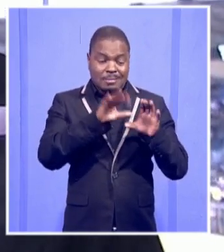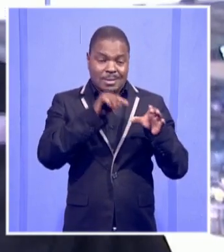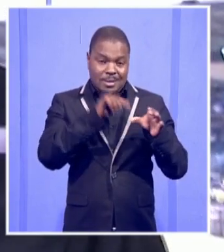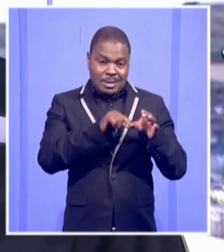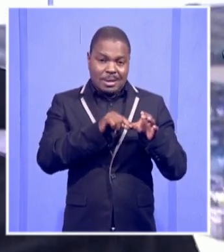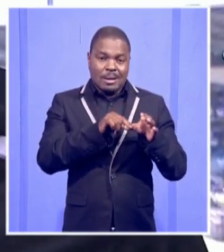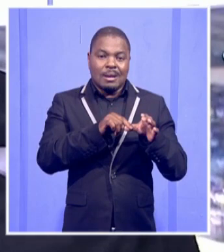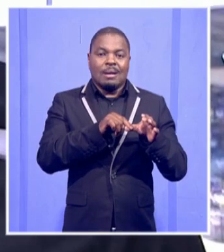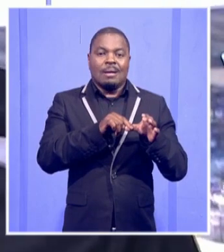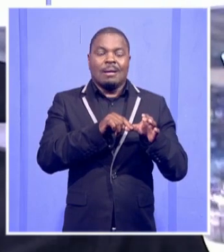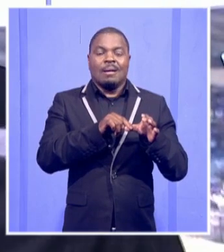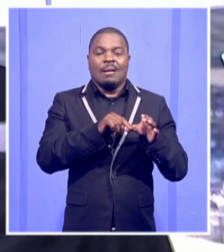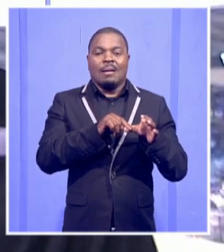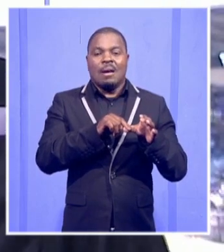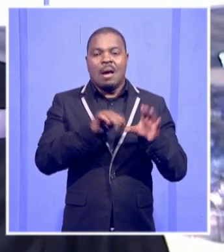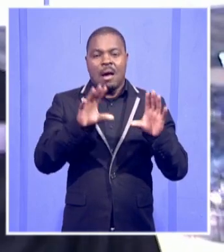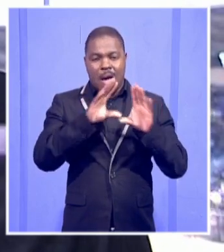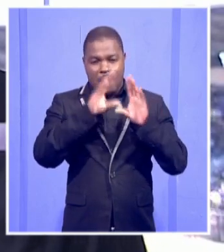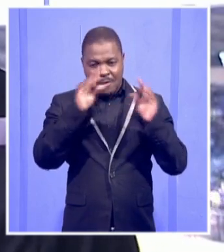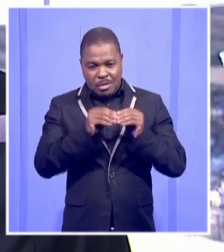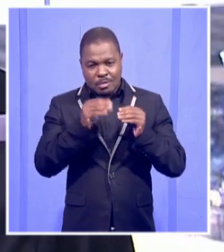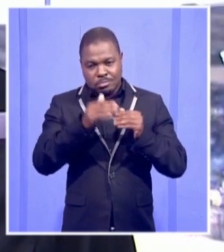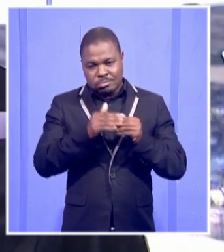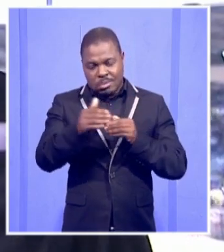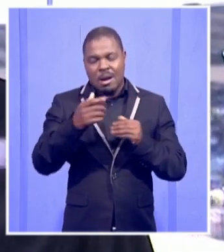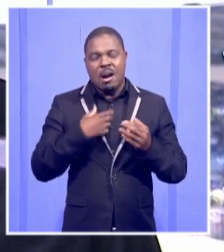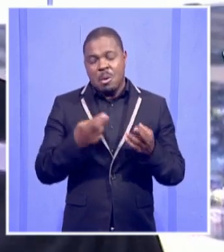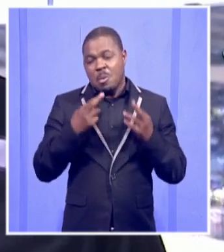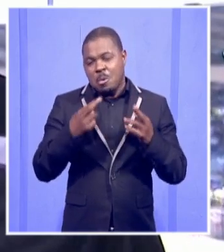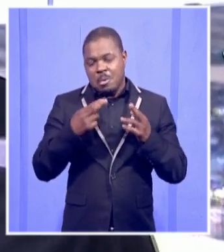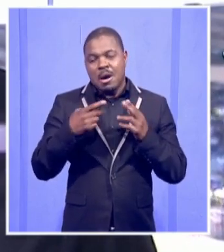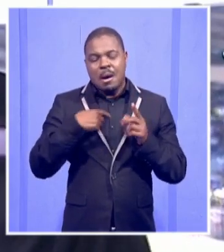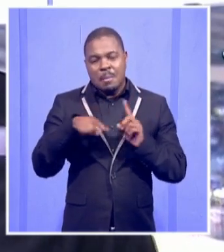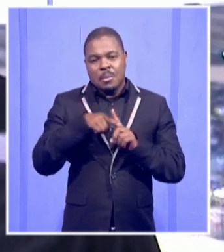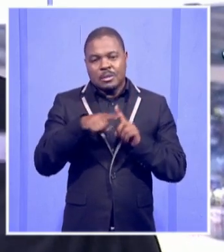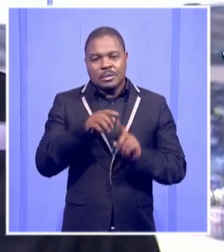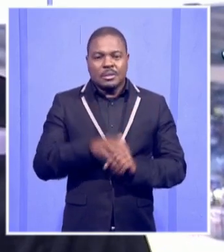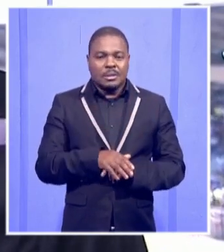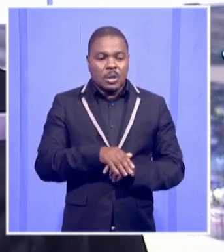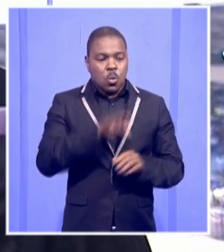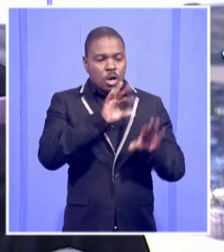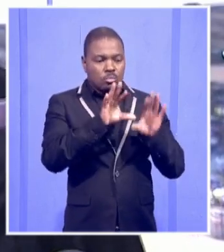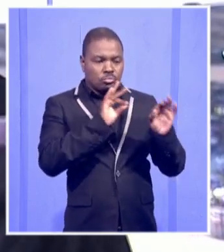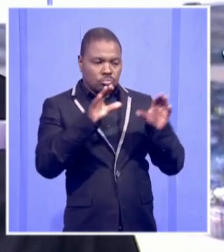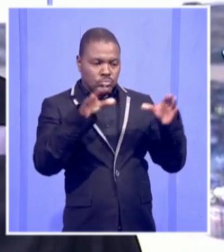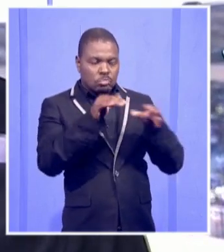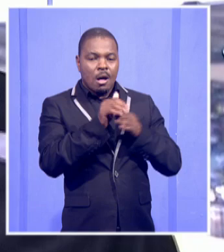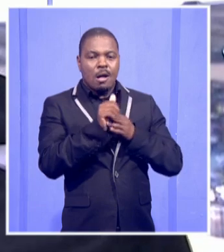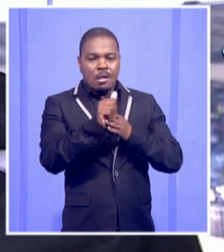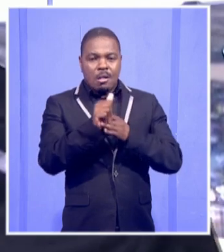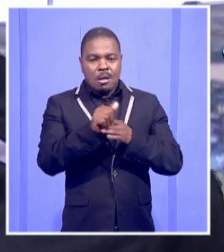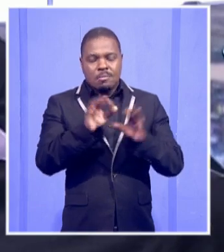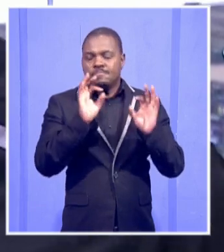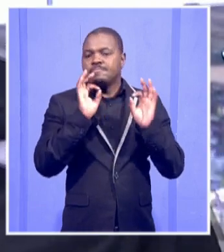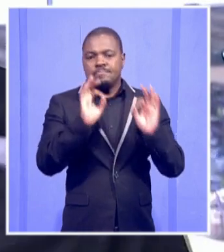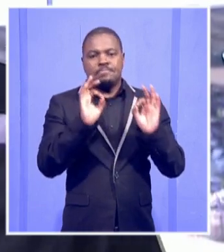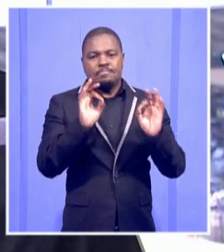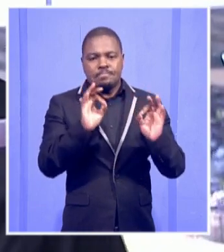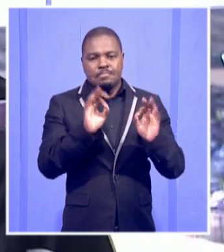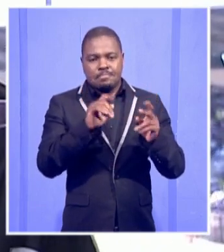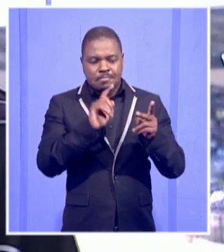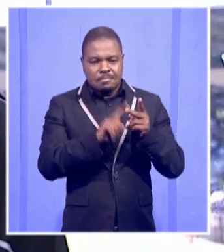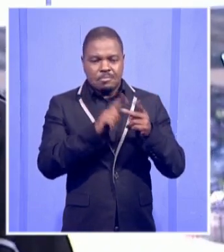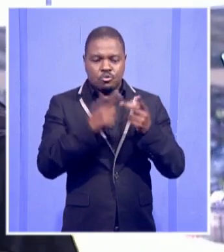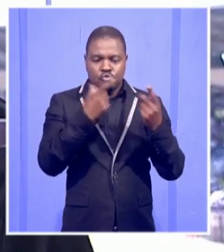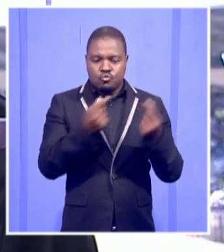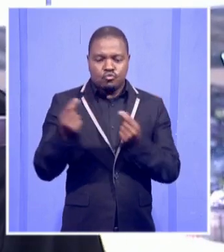nokusebenzisana nayo konke lokho kutoyenteka nokuthemba ukuthi le executive sikhethile leadership le sober le itoyenza into